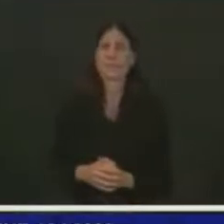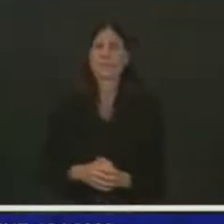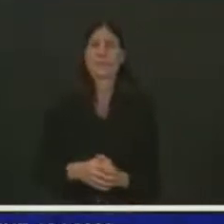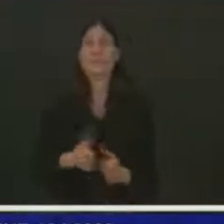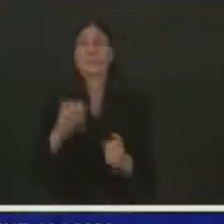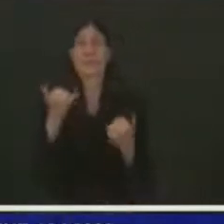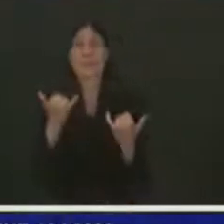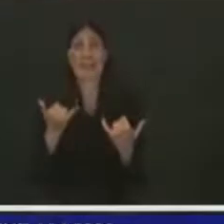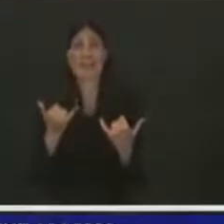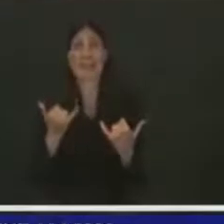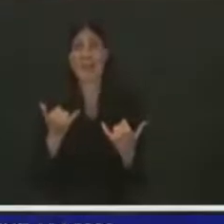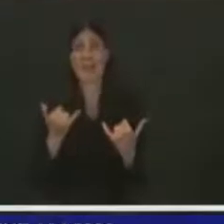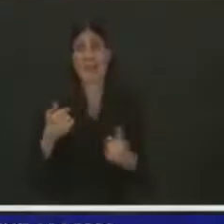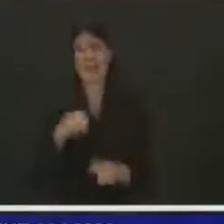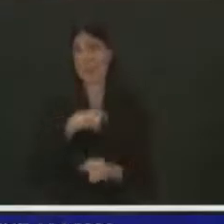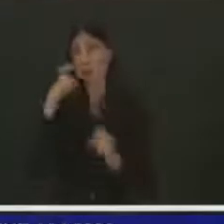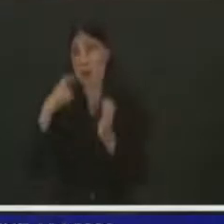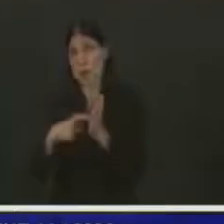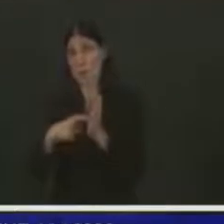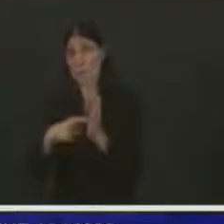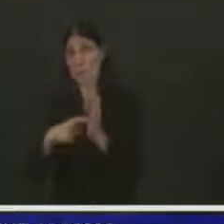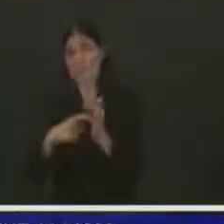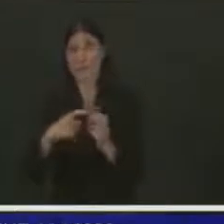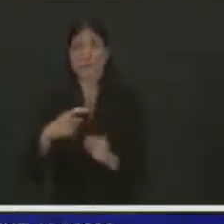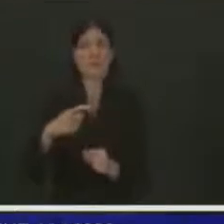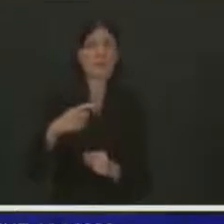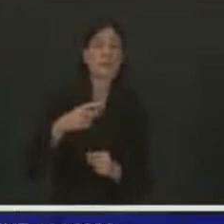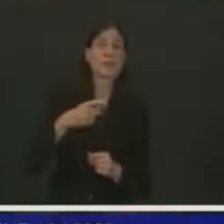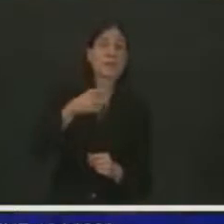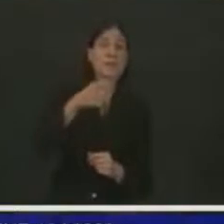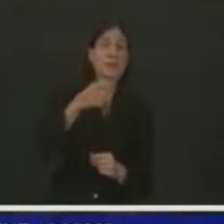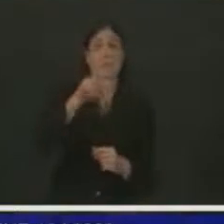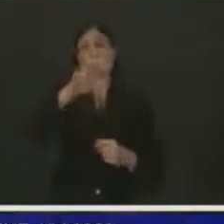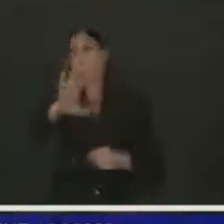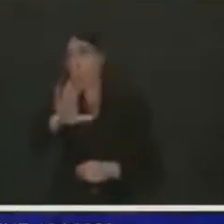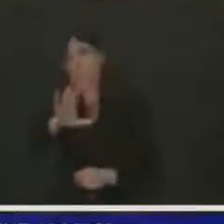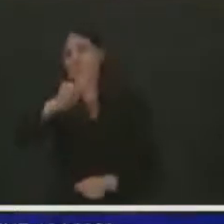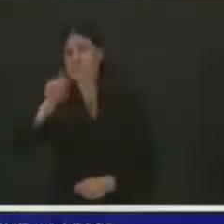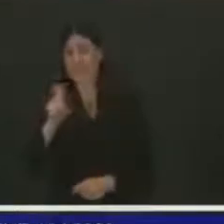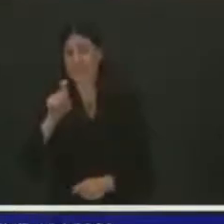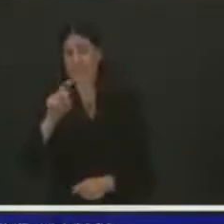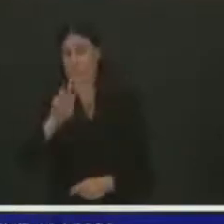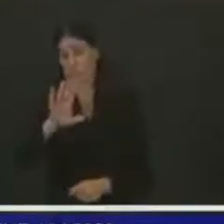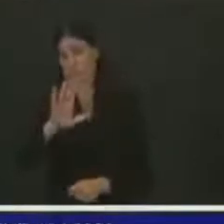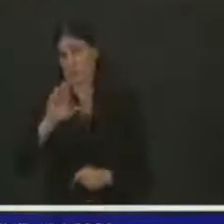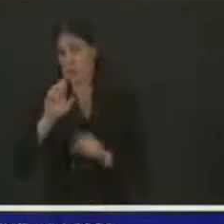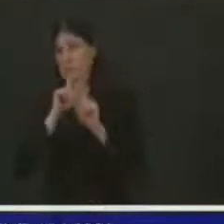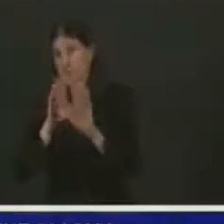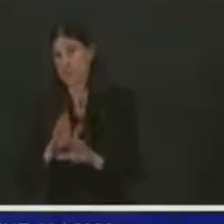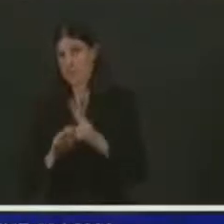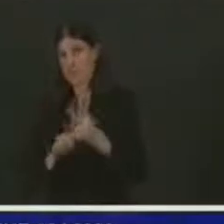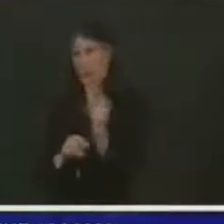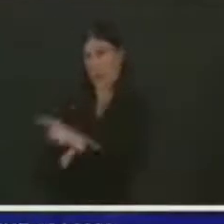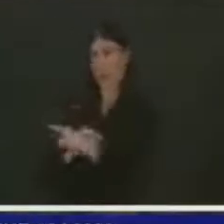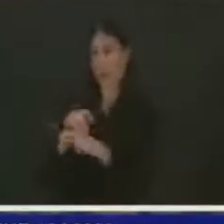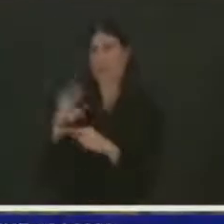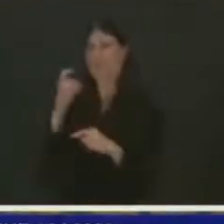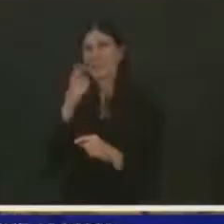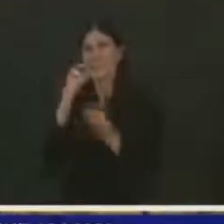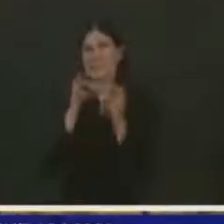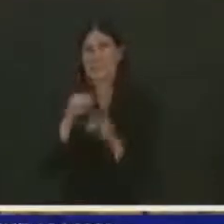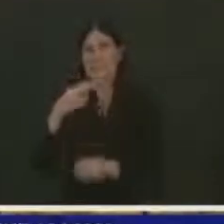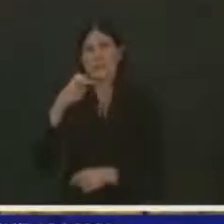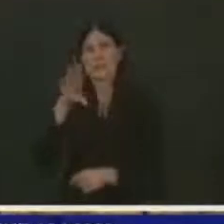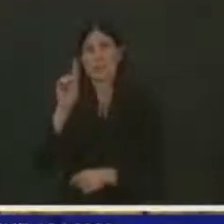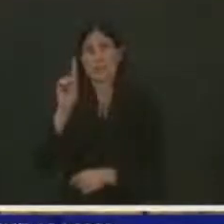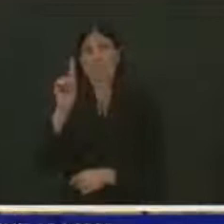to go before we could say herd immunity is something that we can benefit from at this time. Good afternoon.